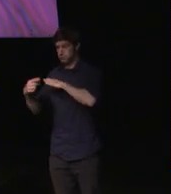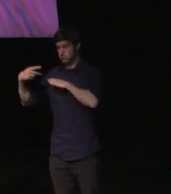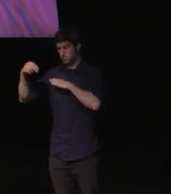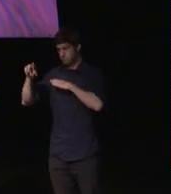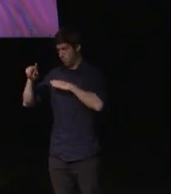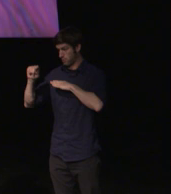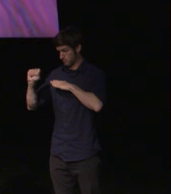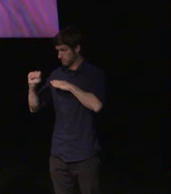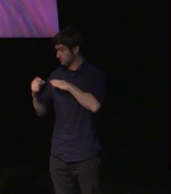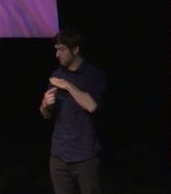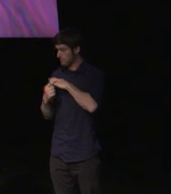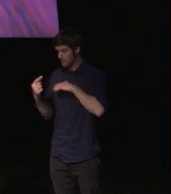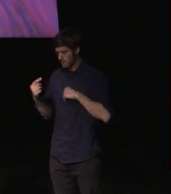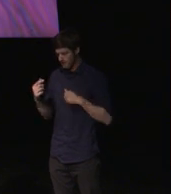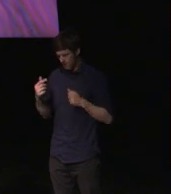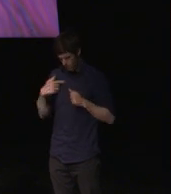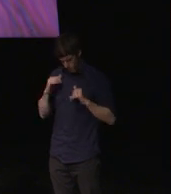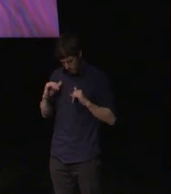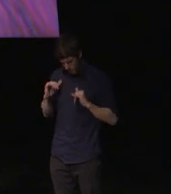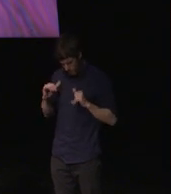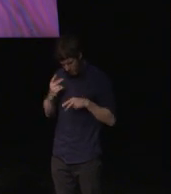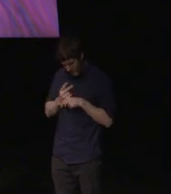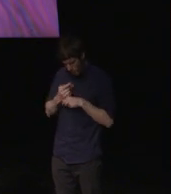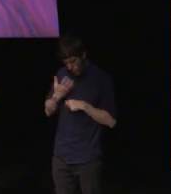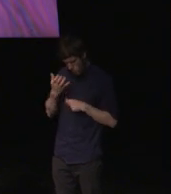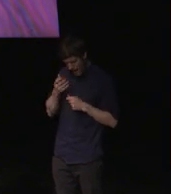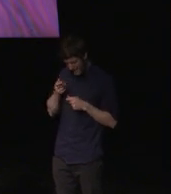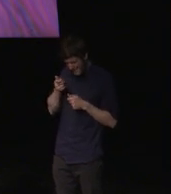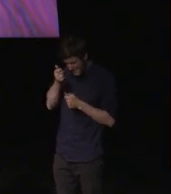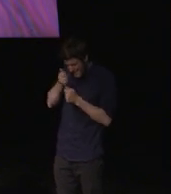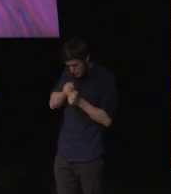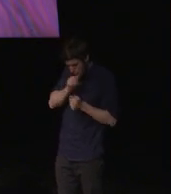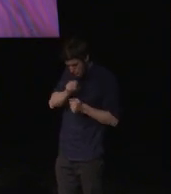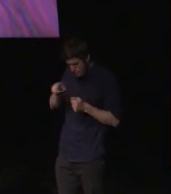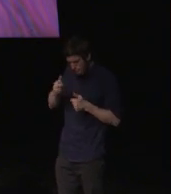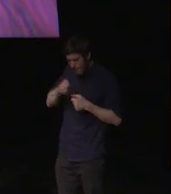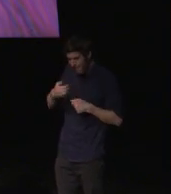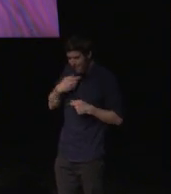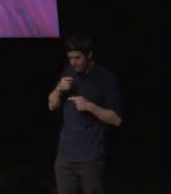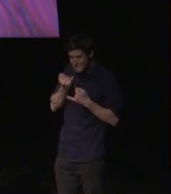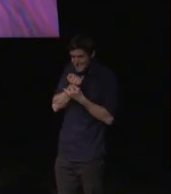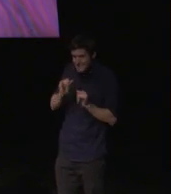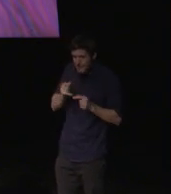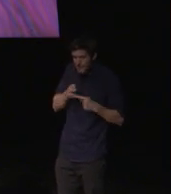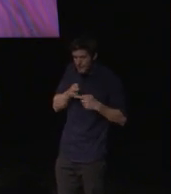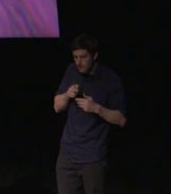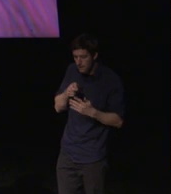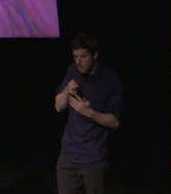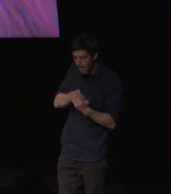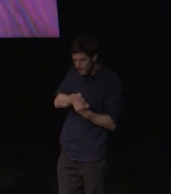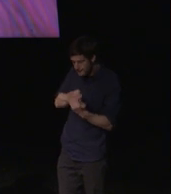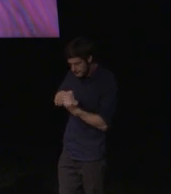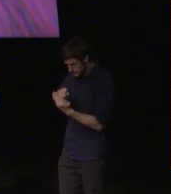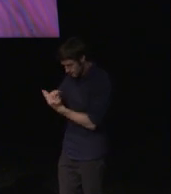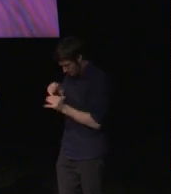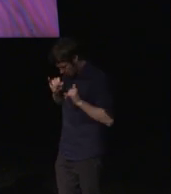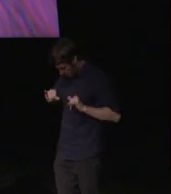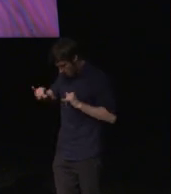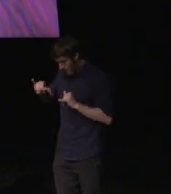in independently to all of these things in a very comfortable way, it really determined the size of the